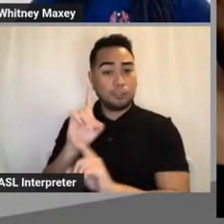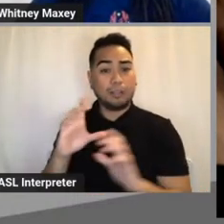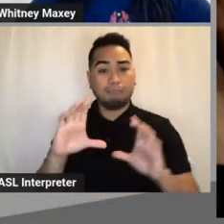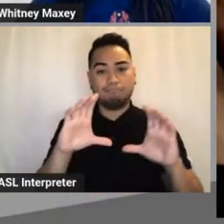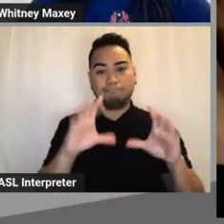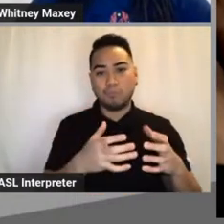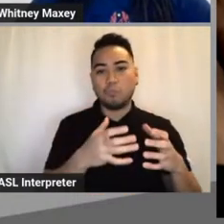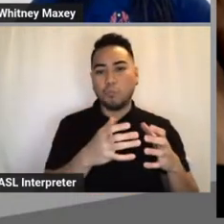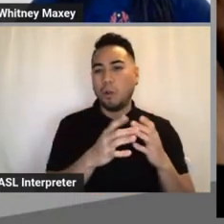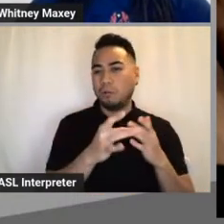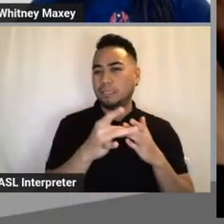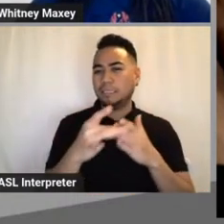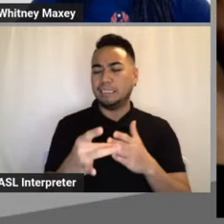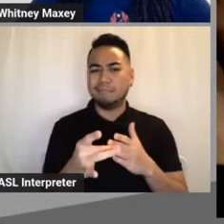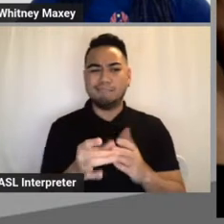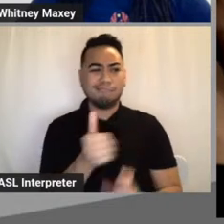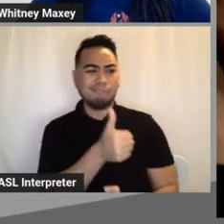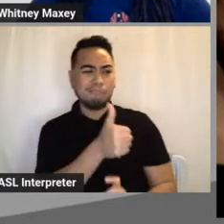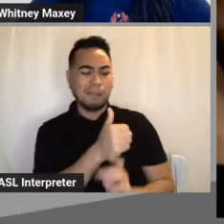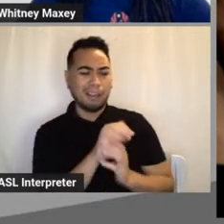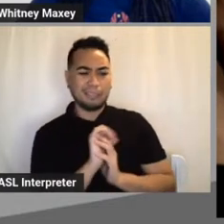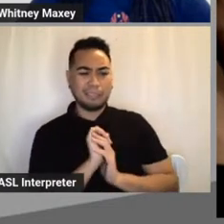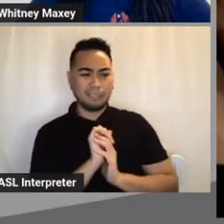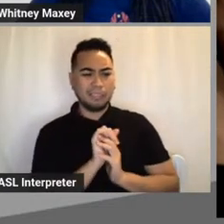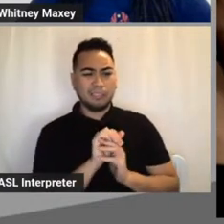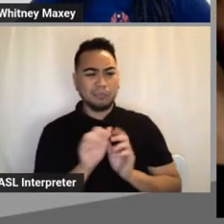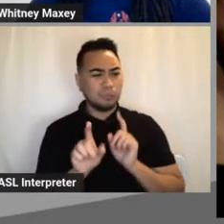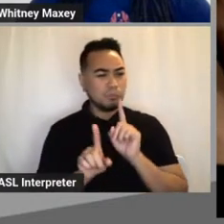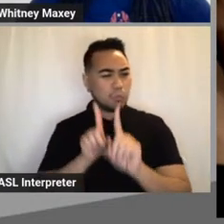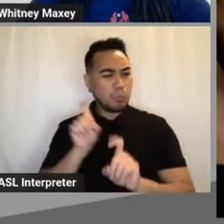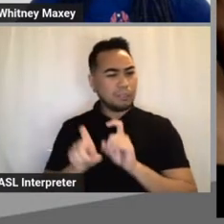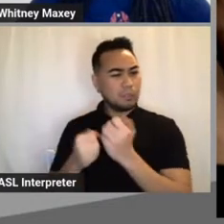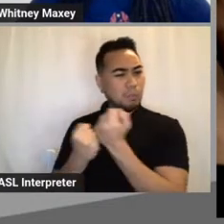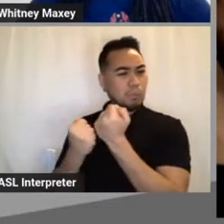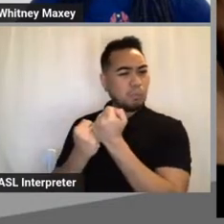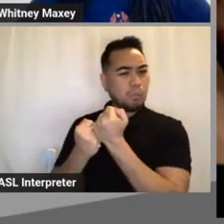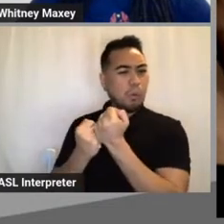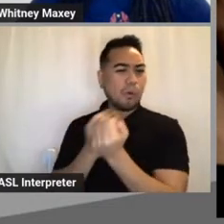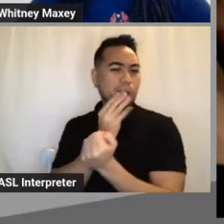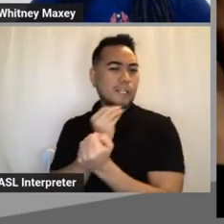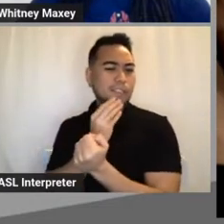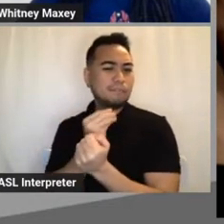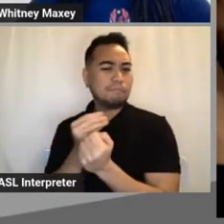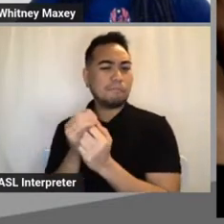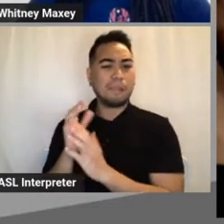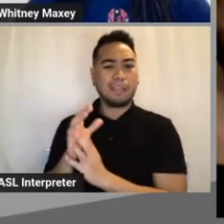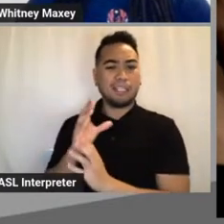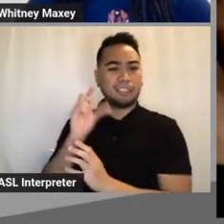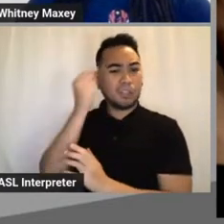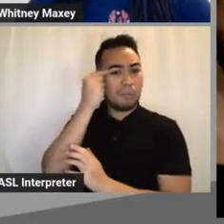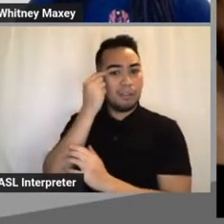who are questioning whether to continue their support for the Israeli government and the genocide in Gaza.